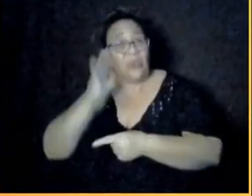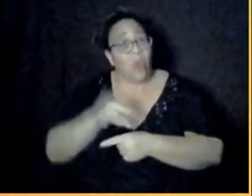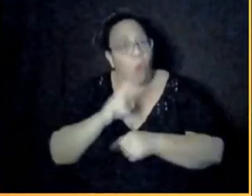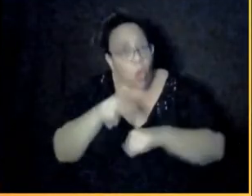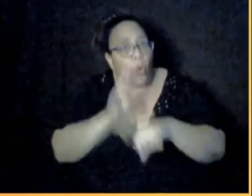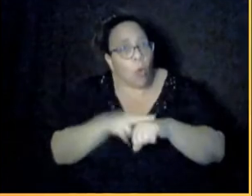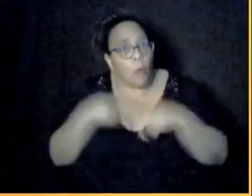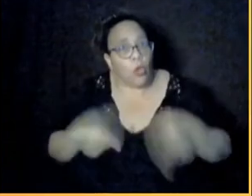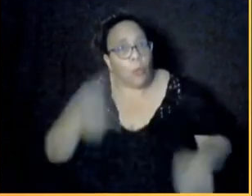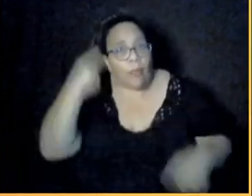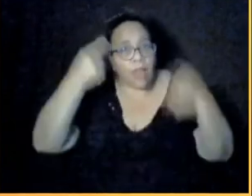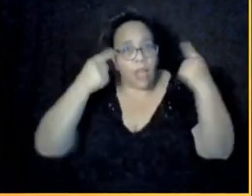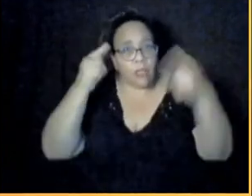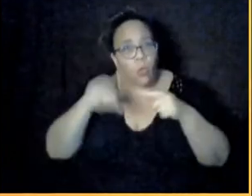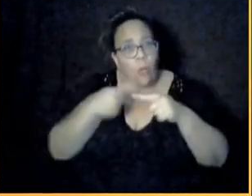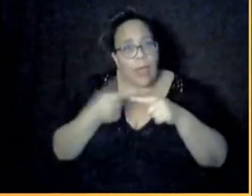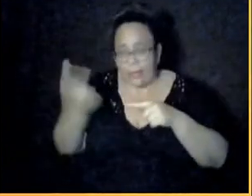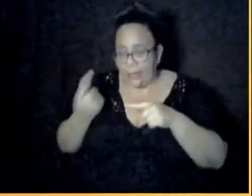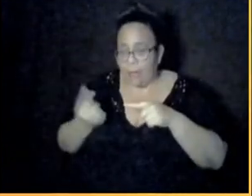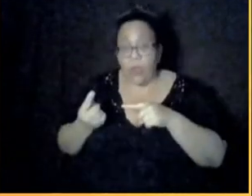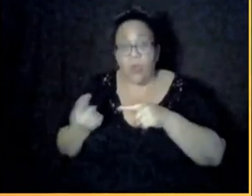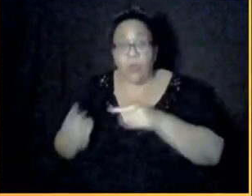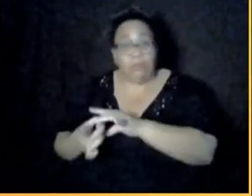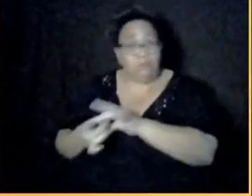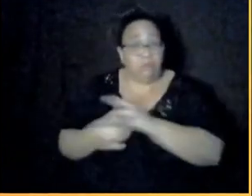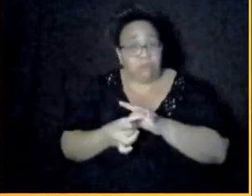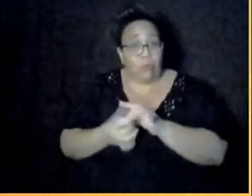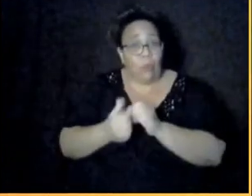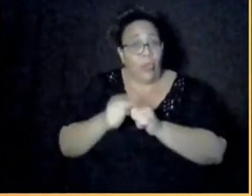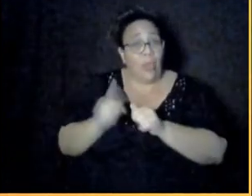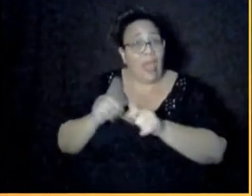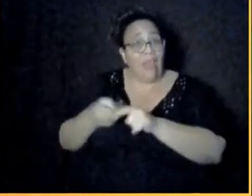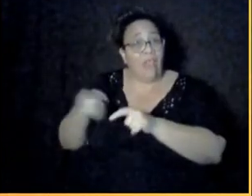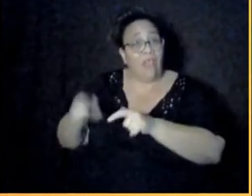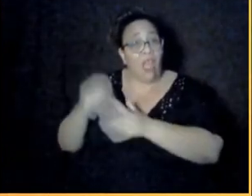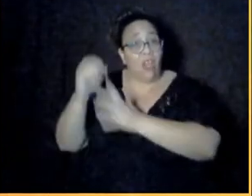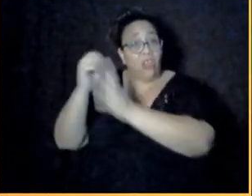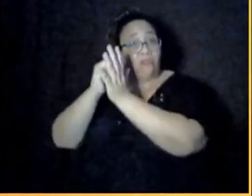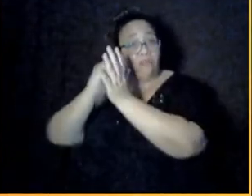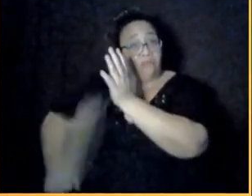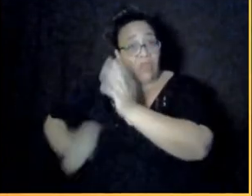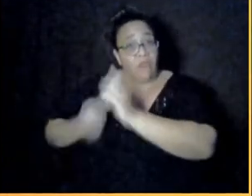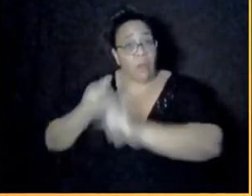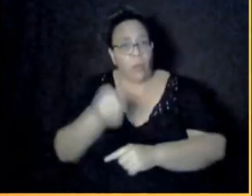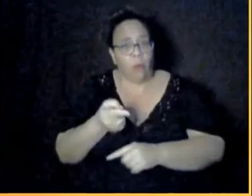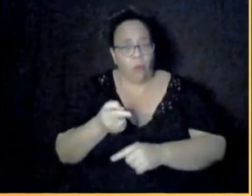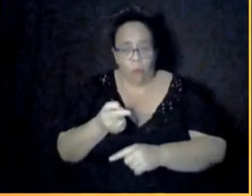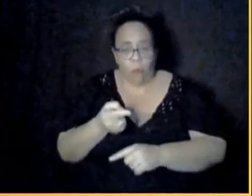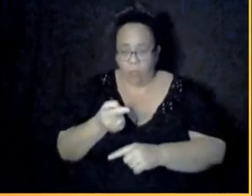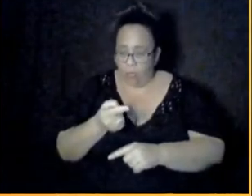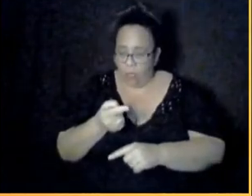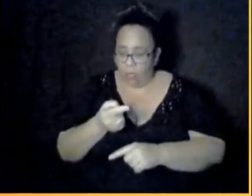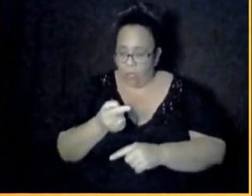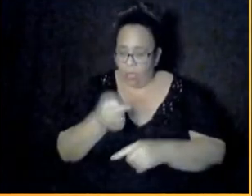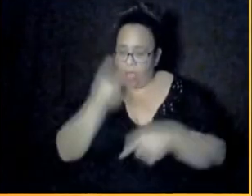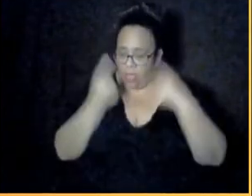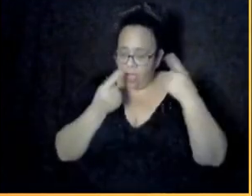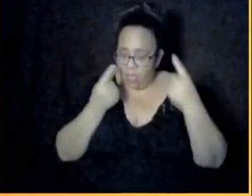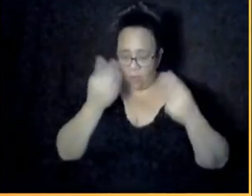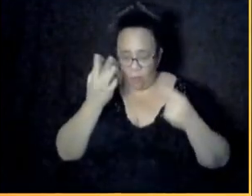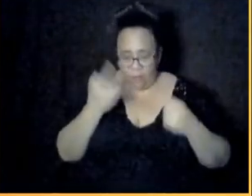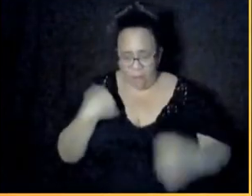human thoughts when you lose someone that was very close to you. Mm-hmm. And then I started learning that, why would I do that? No, I'm going